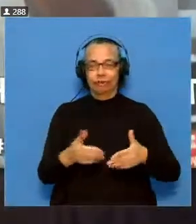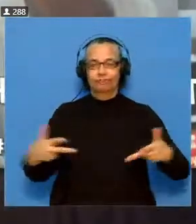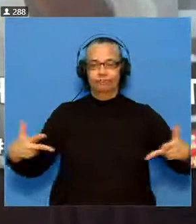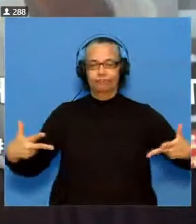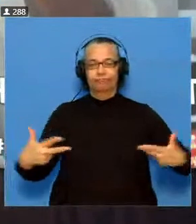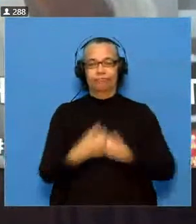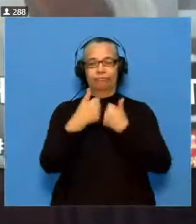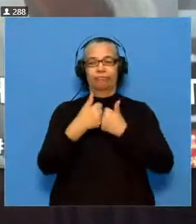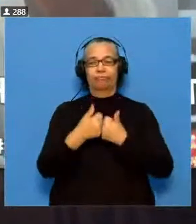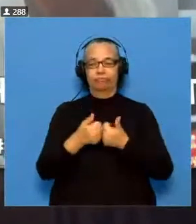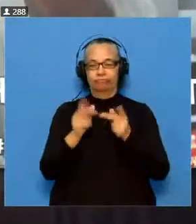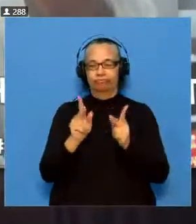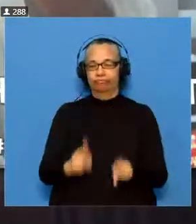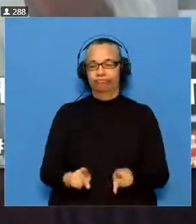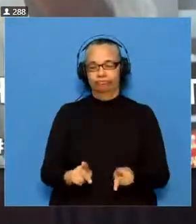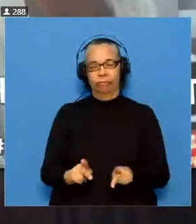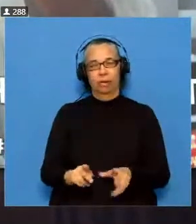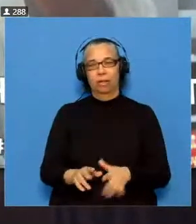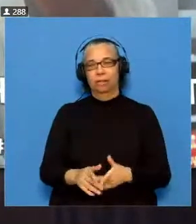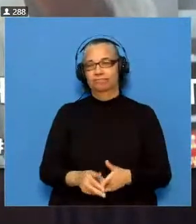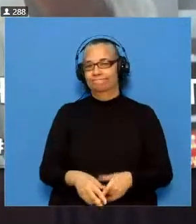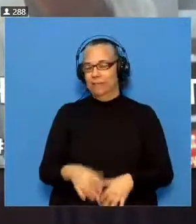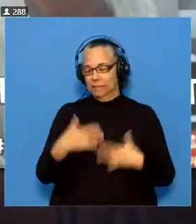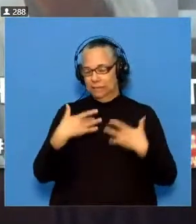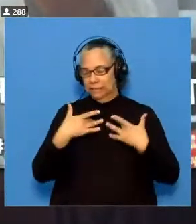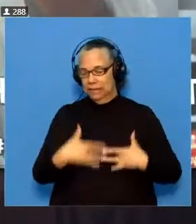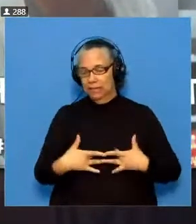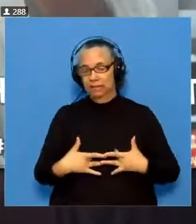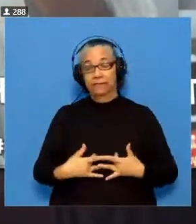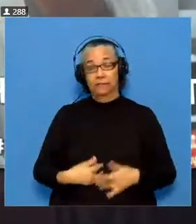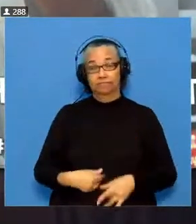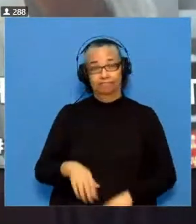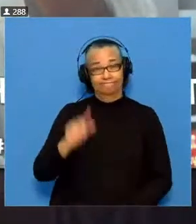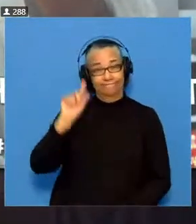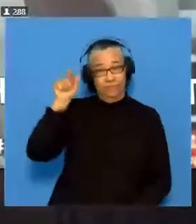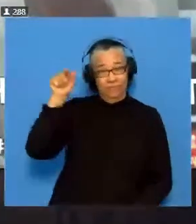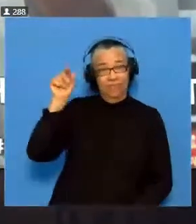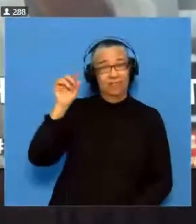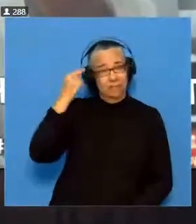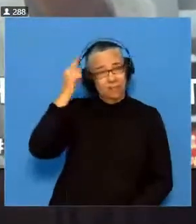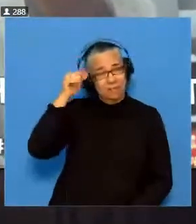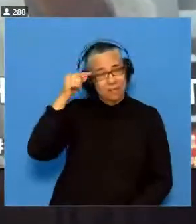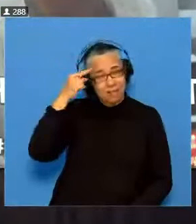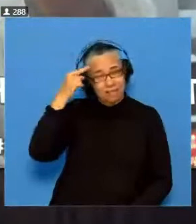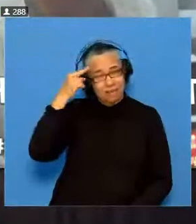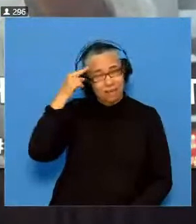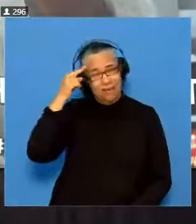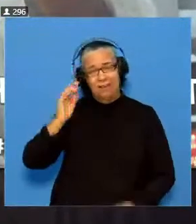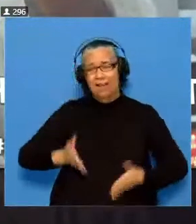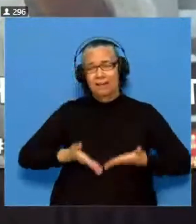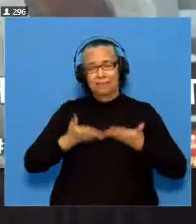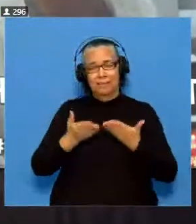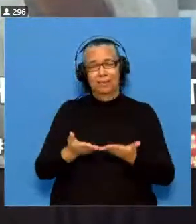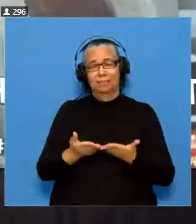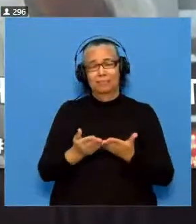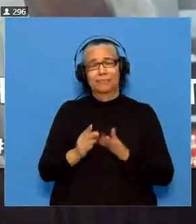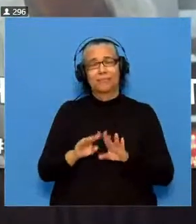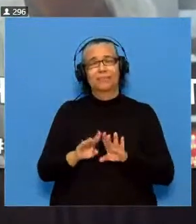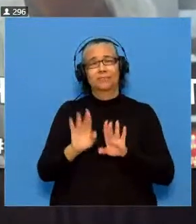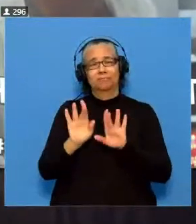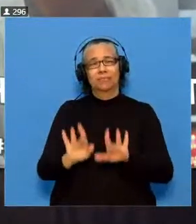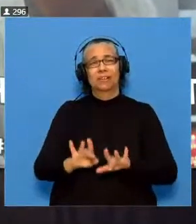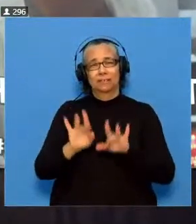is with heavy sadness that tonight, on behalf of the government, I am extending our condolences to the family of Aronde Wilson